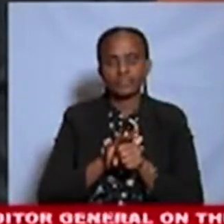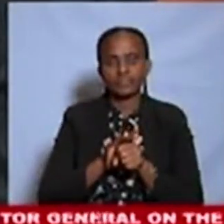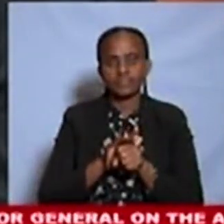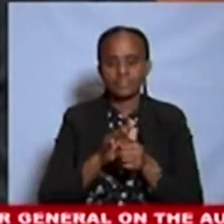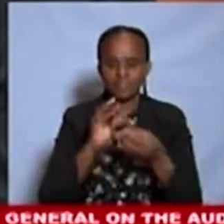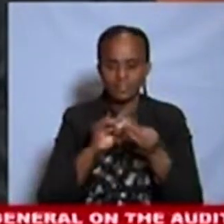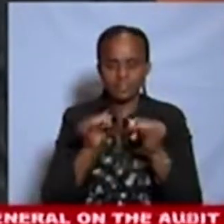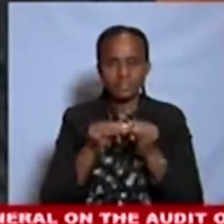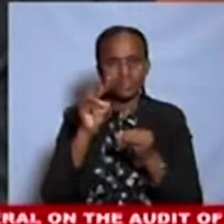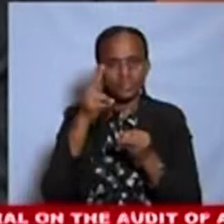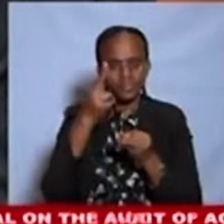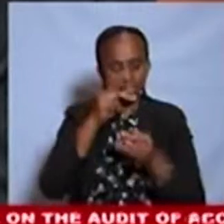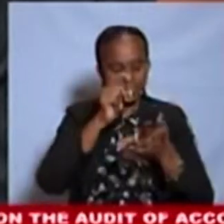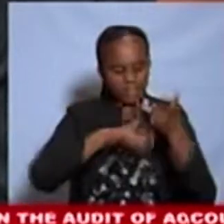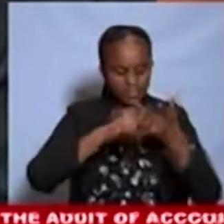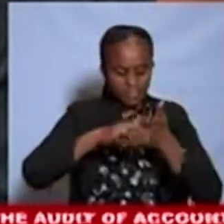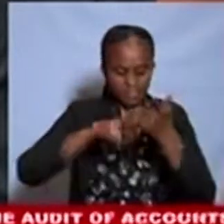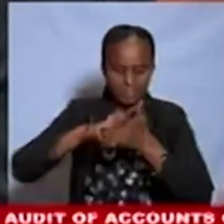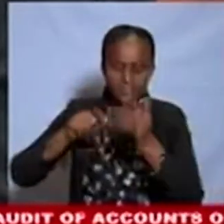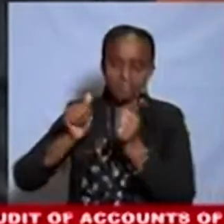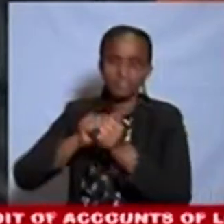Number 2, fees and charges.